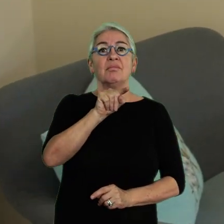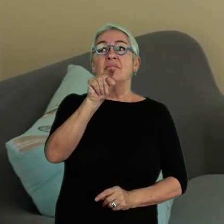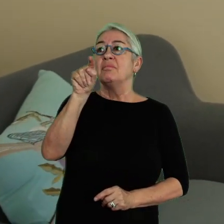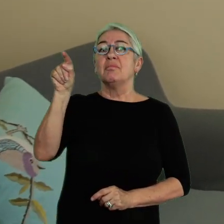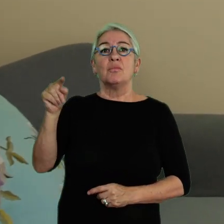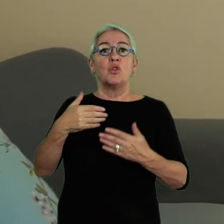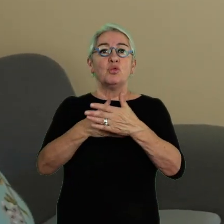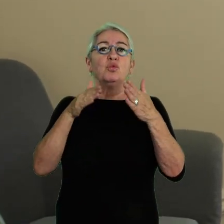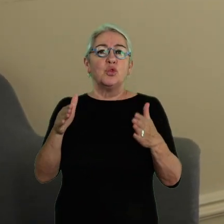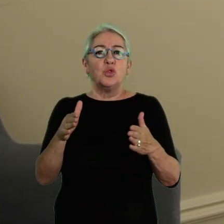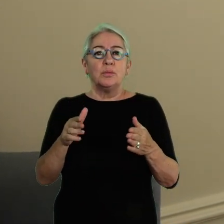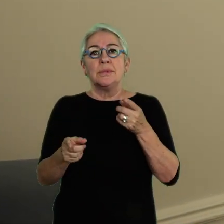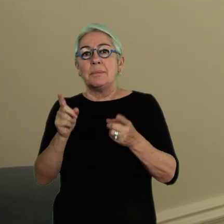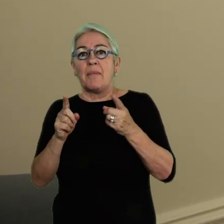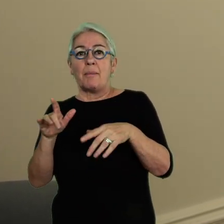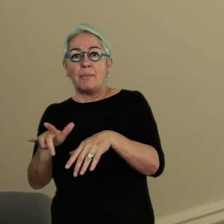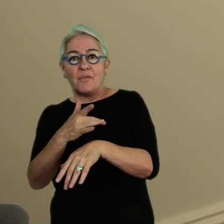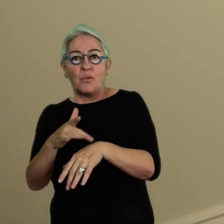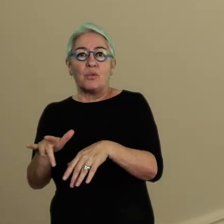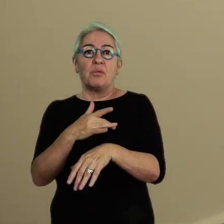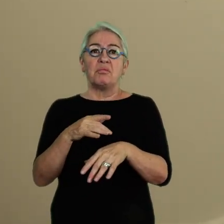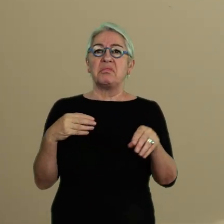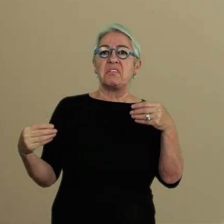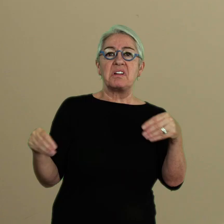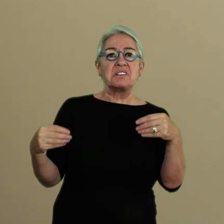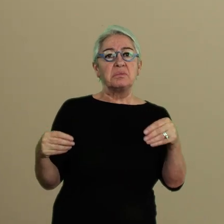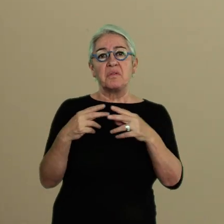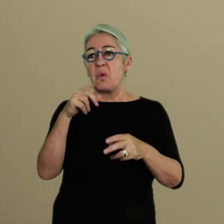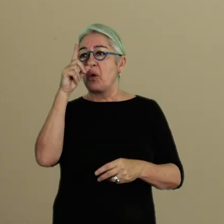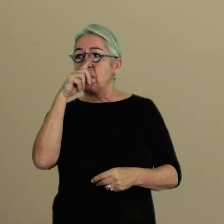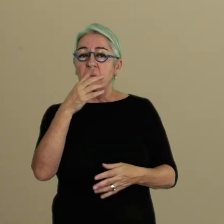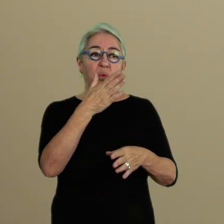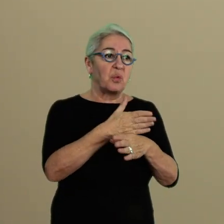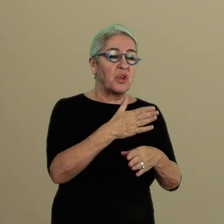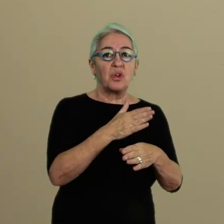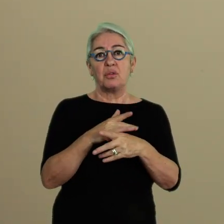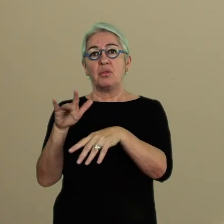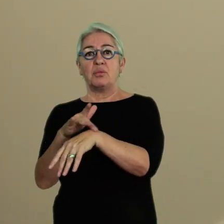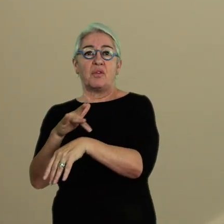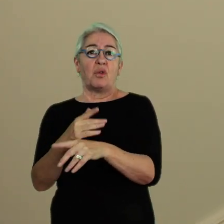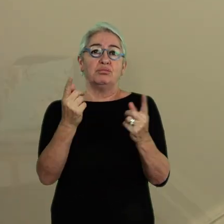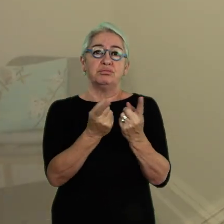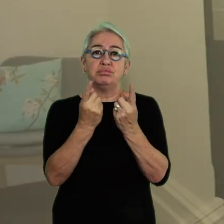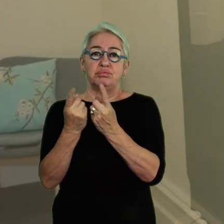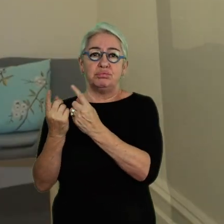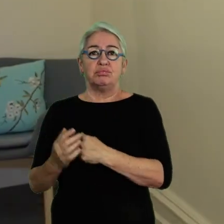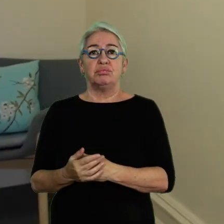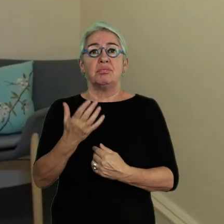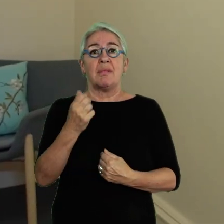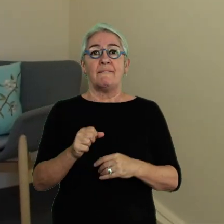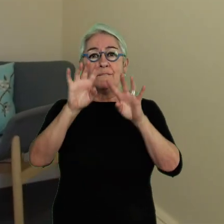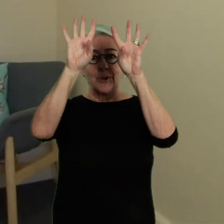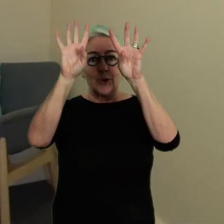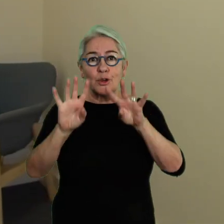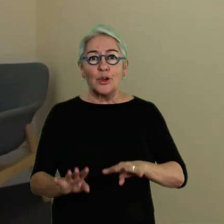Other rooms in this venue are sometimes used for performance spaces, and the venue can be flexible for artists. There is a curtain